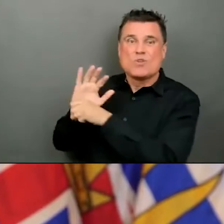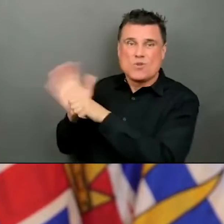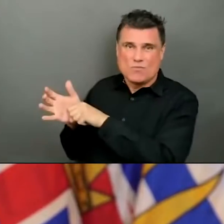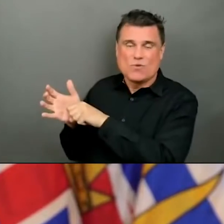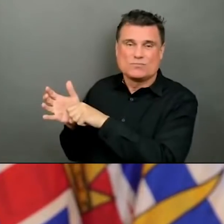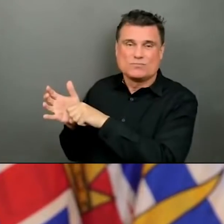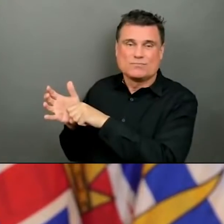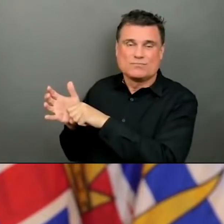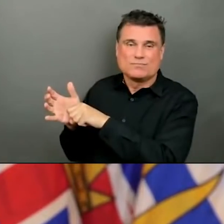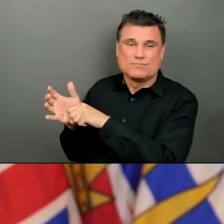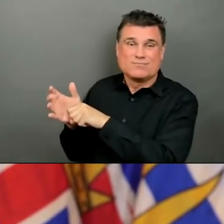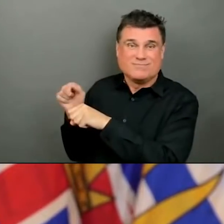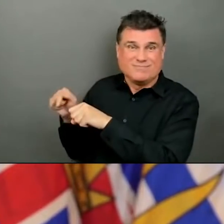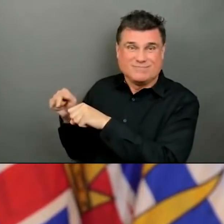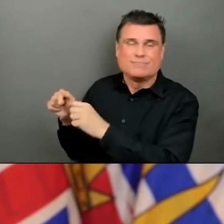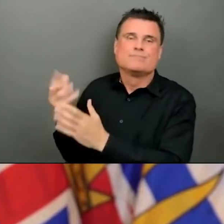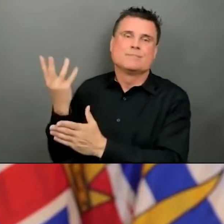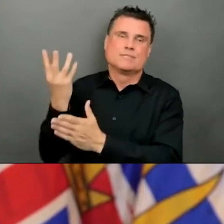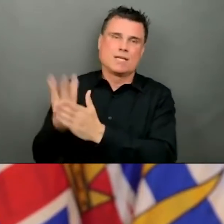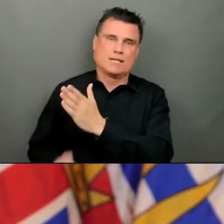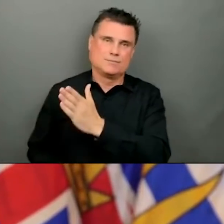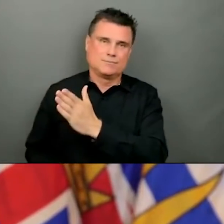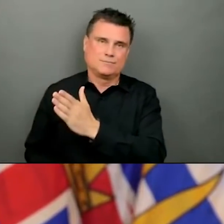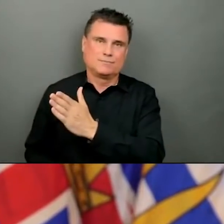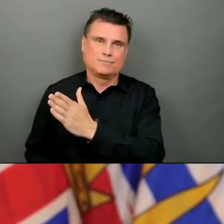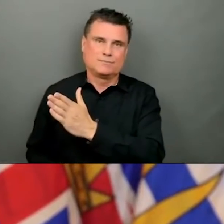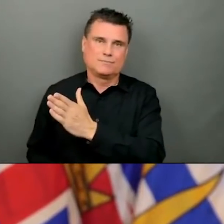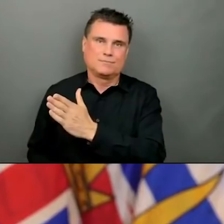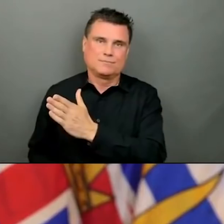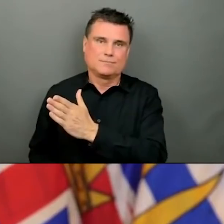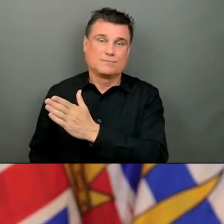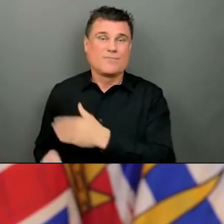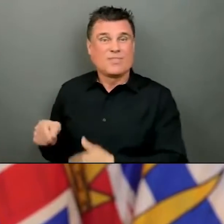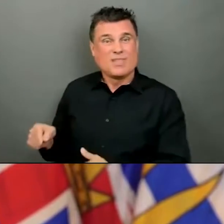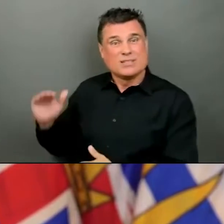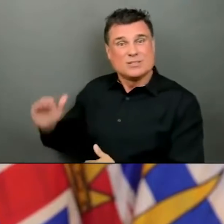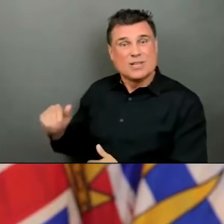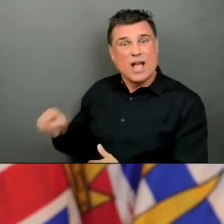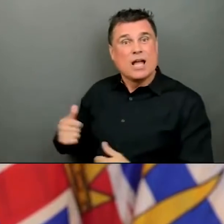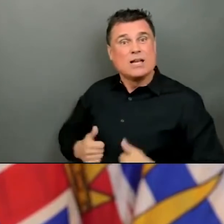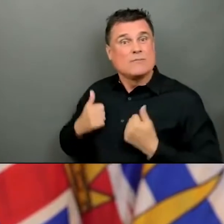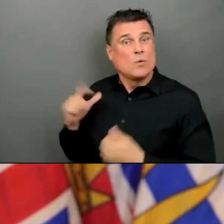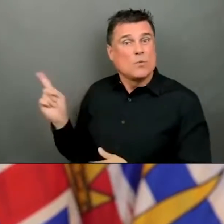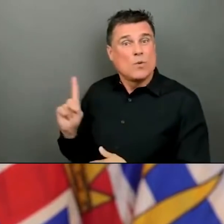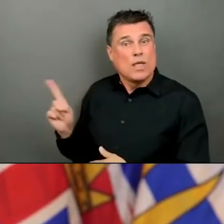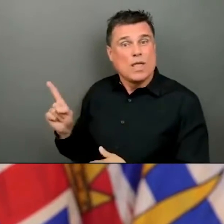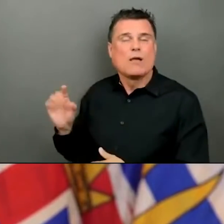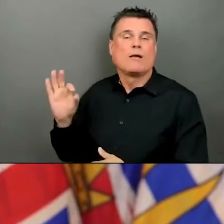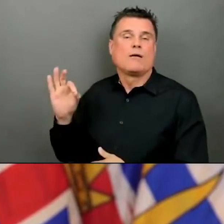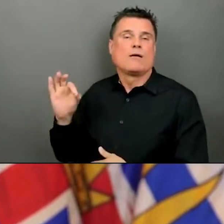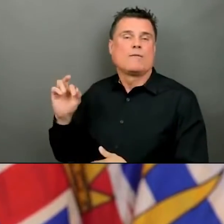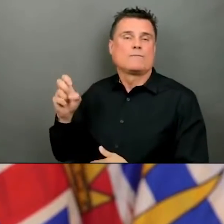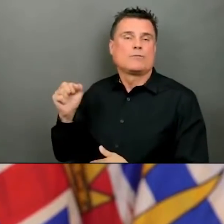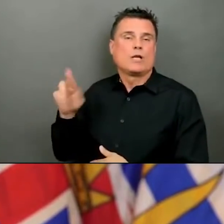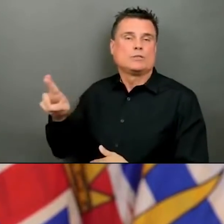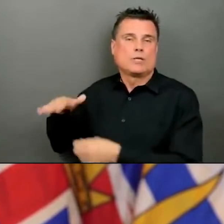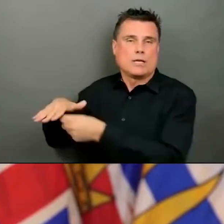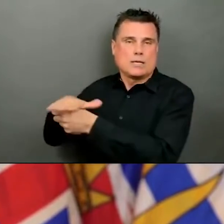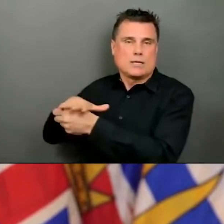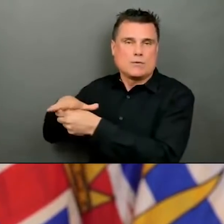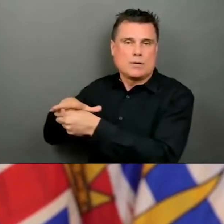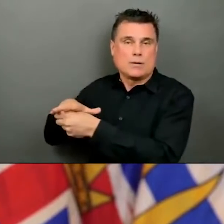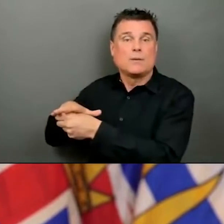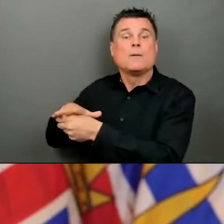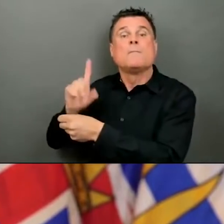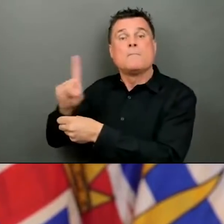that caused their death. This young child resided in the Fraser Health region, but were getting specialized care at the BC Children's